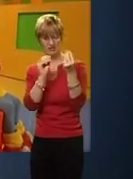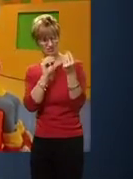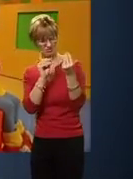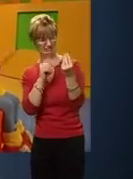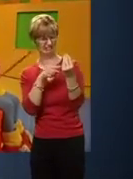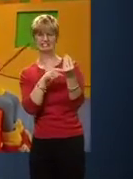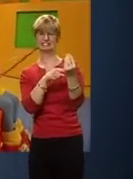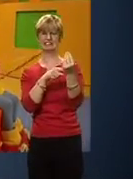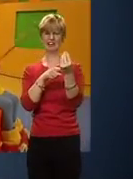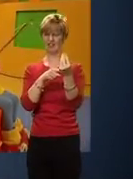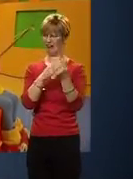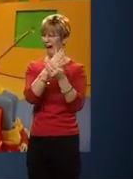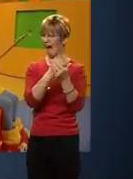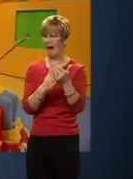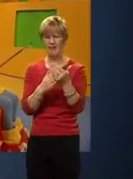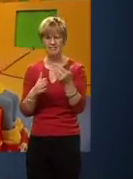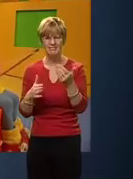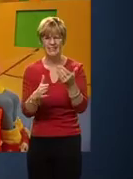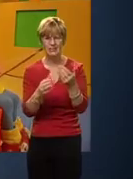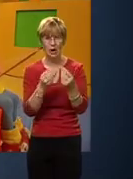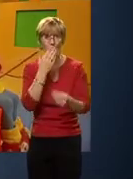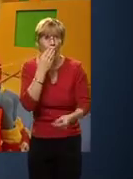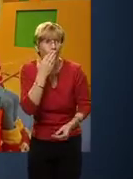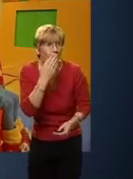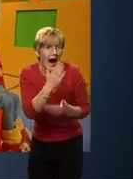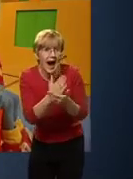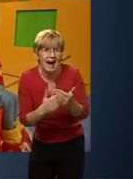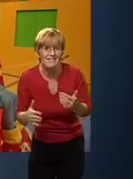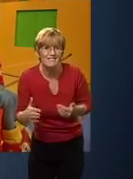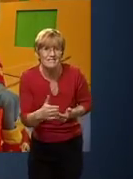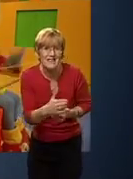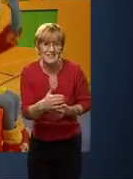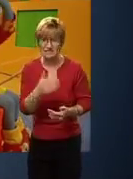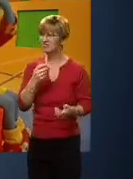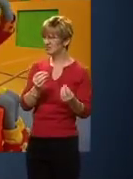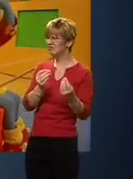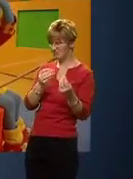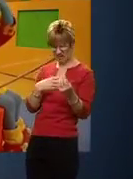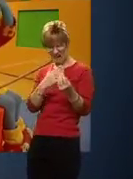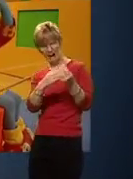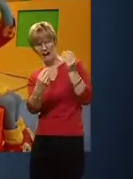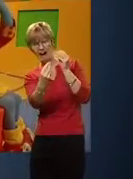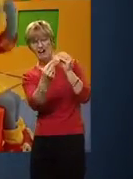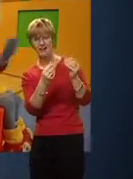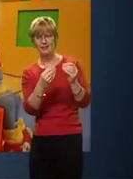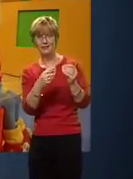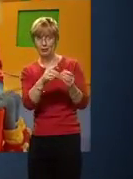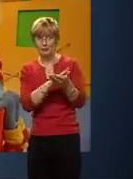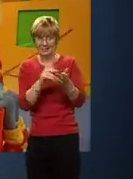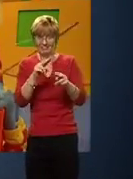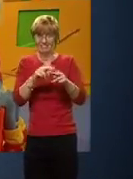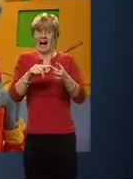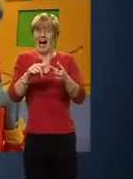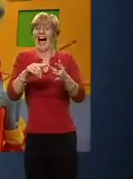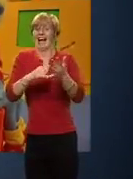Well, it's only half a fish. Half a fish? Yeah. You mean a fit or an ish?